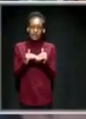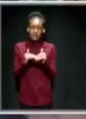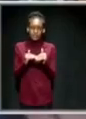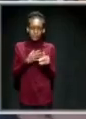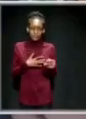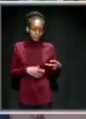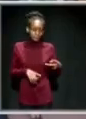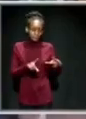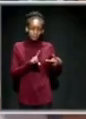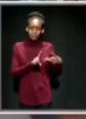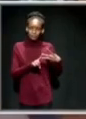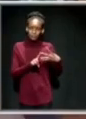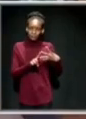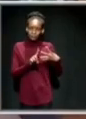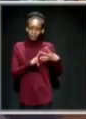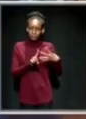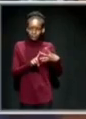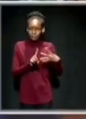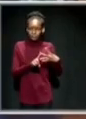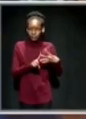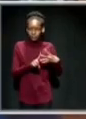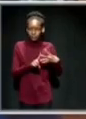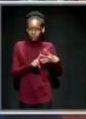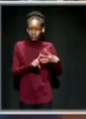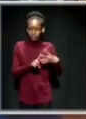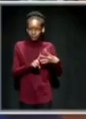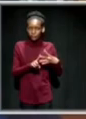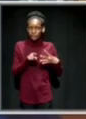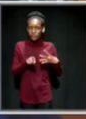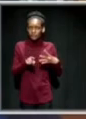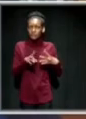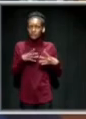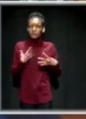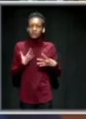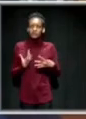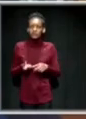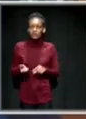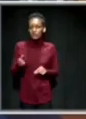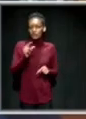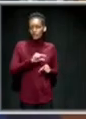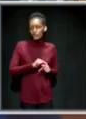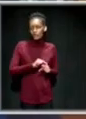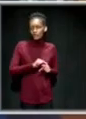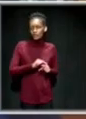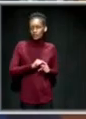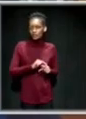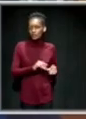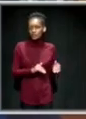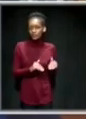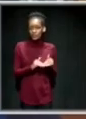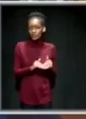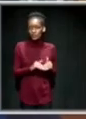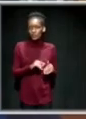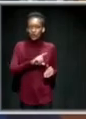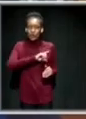second key is to invest equitably, because the children with the